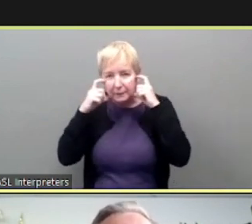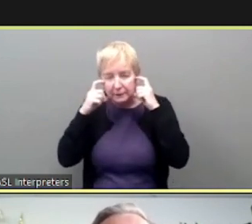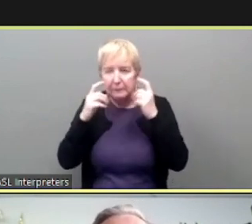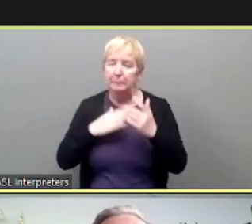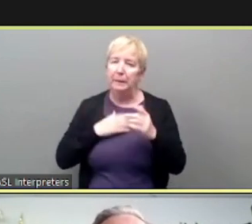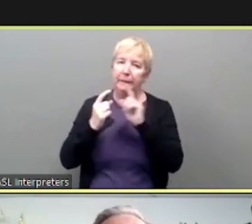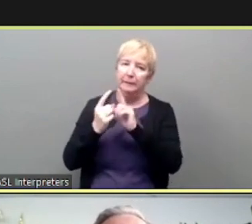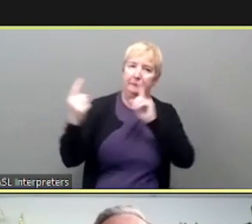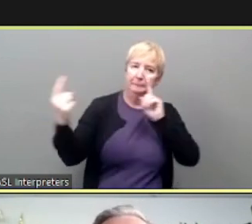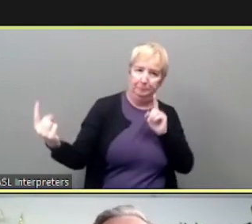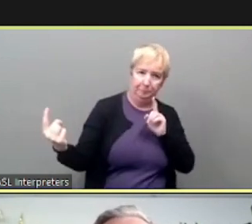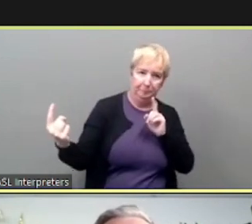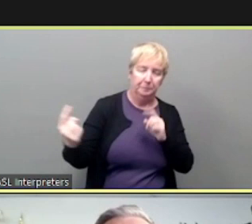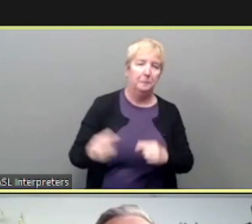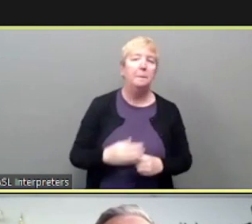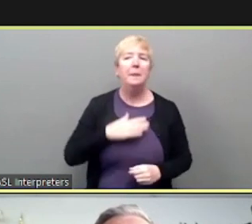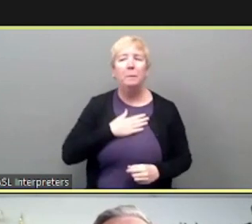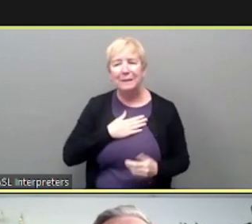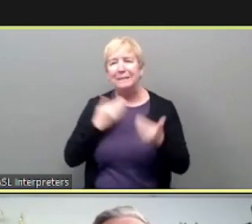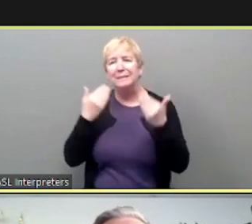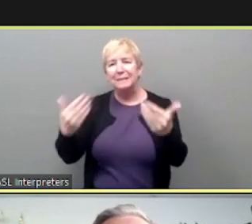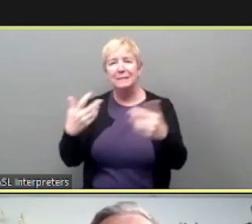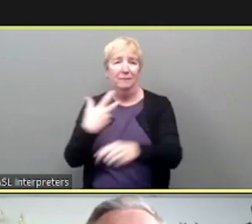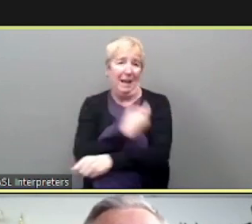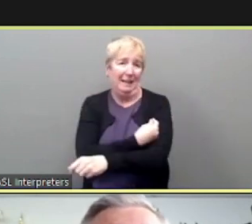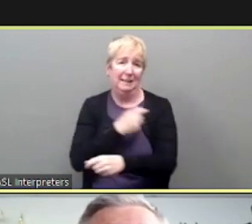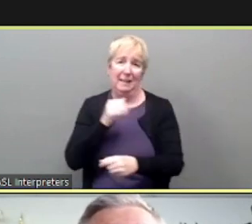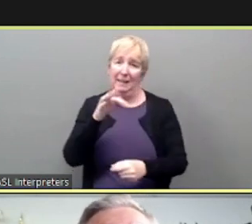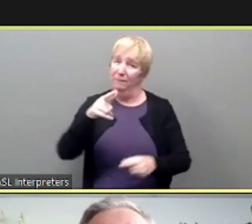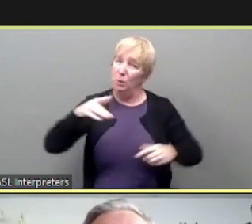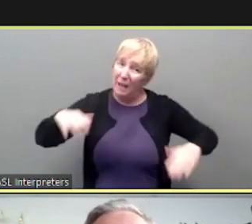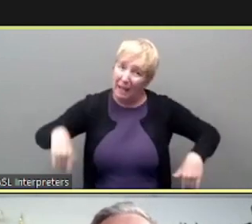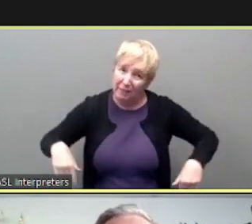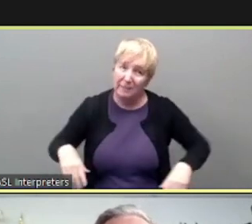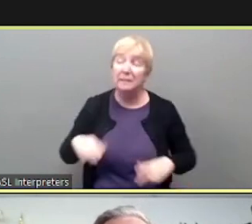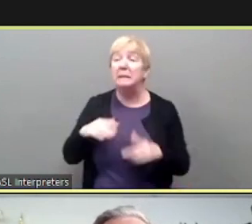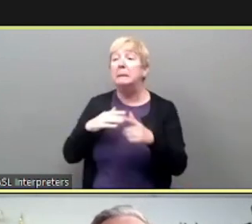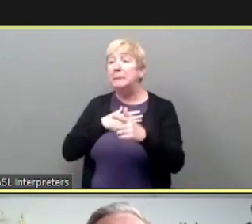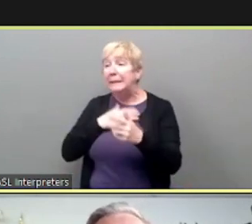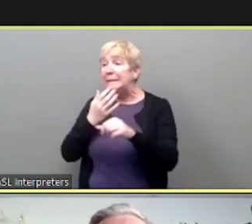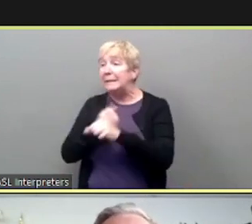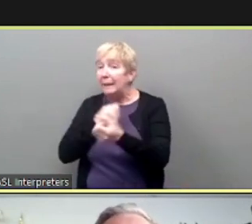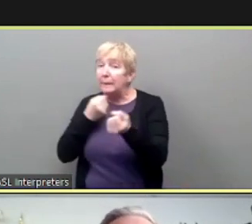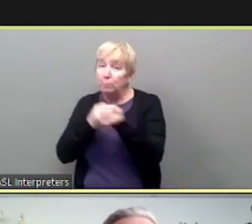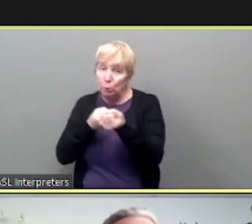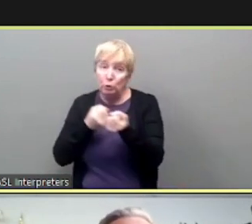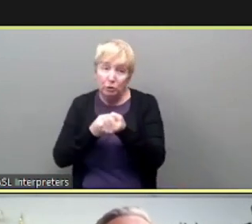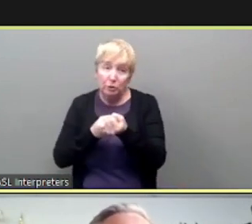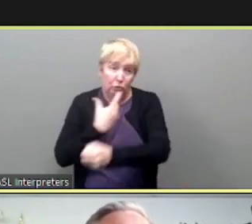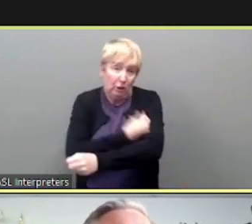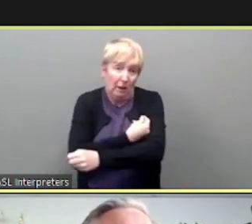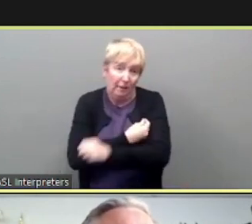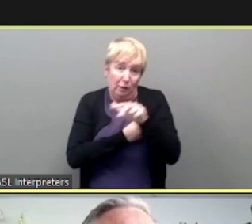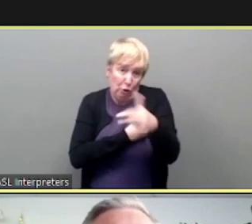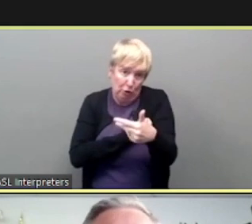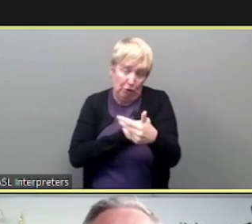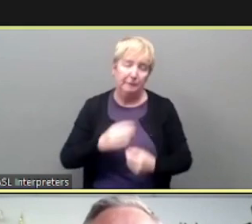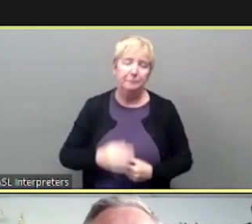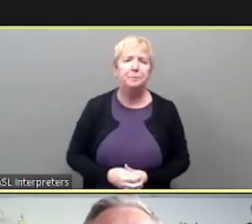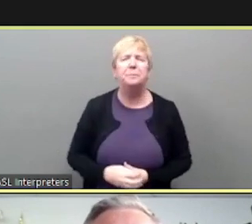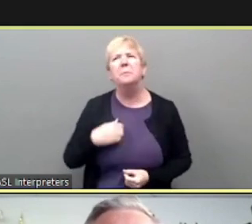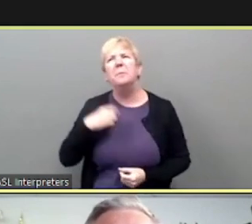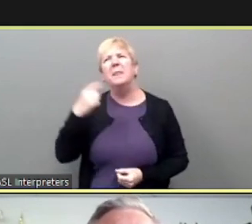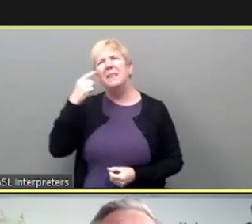distance, get vaccinated. If you haven't already, get a booster. I think folks are not